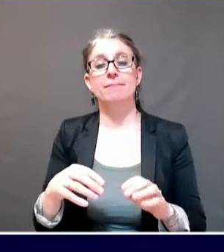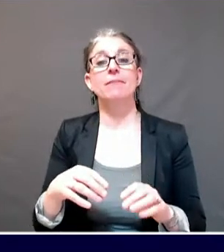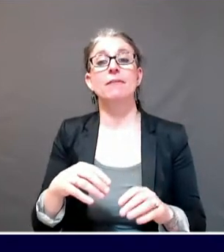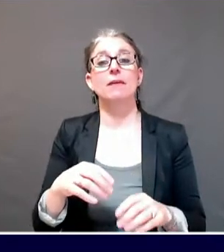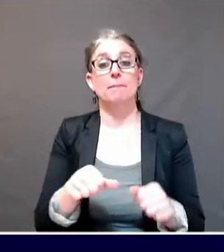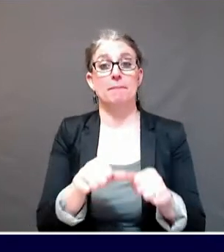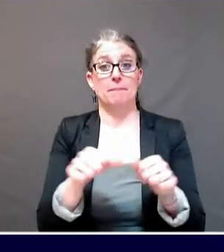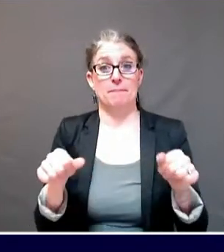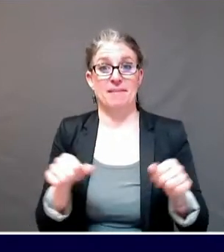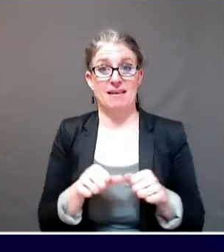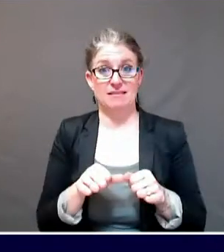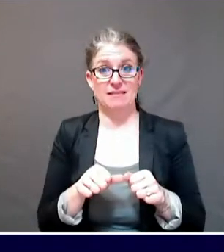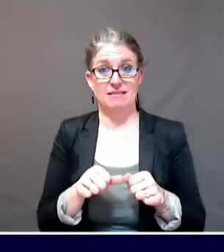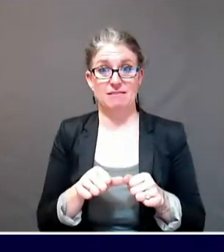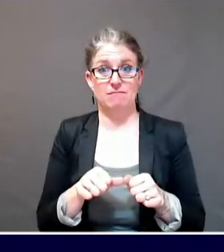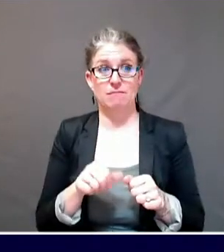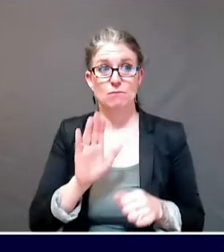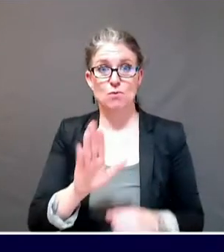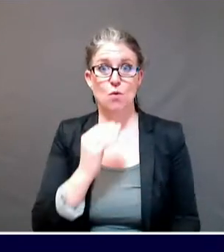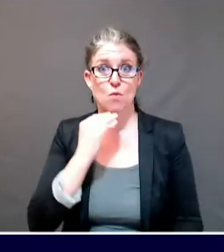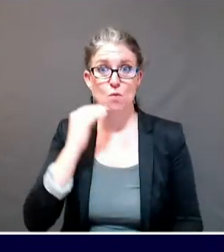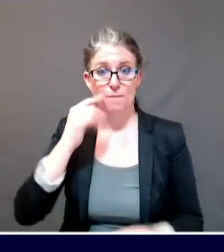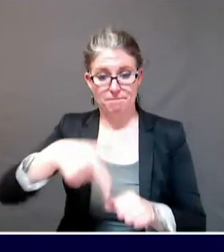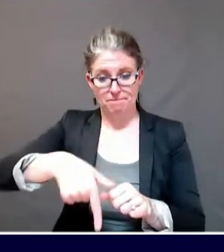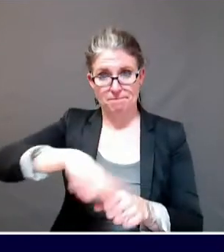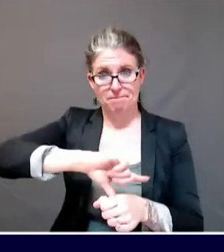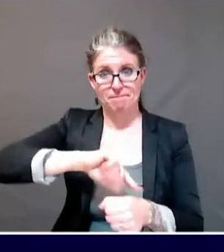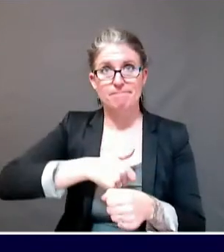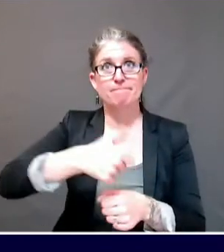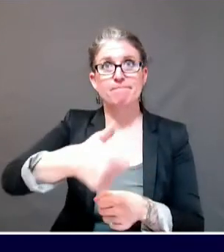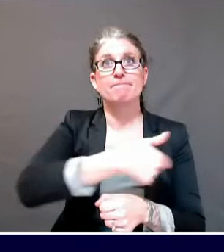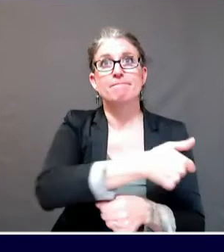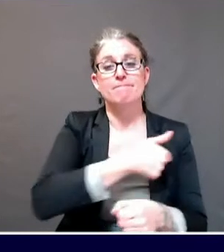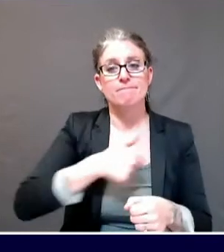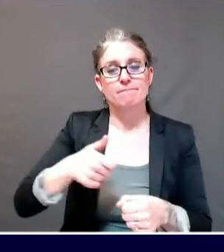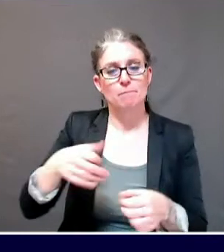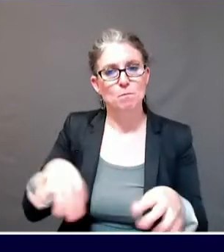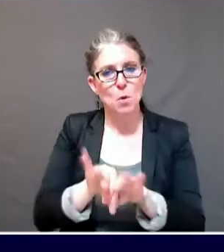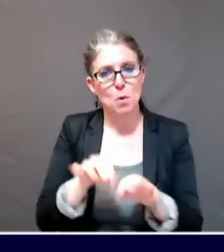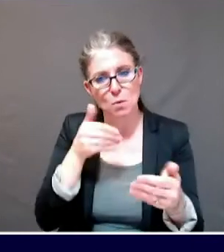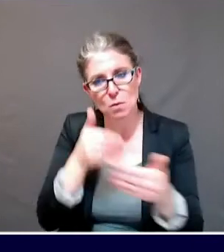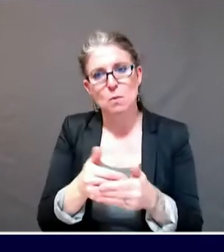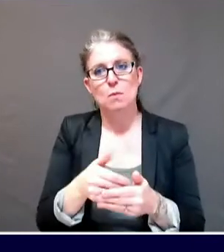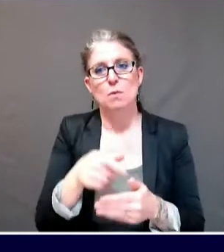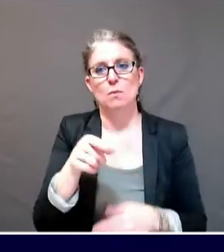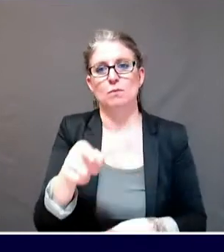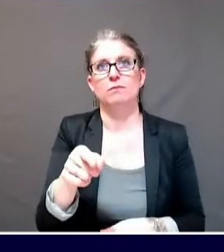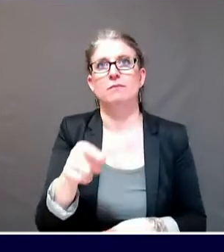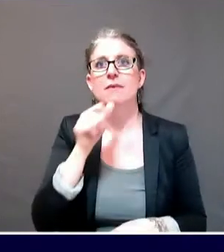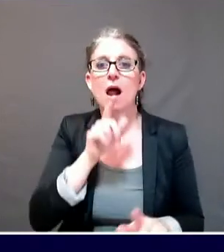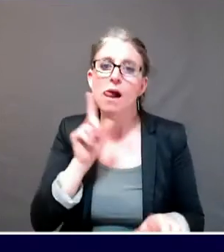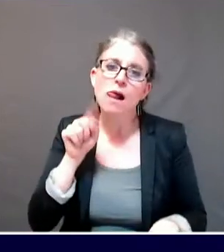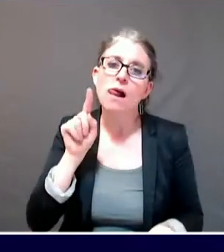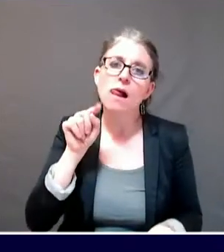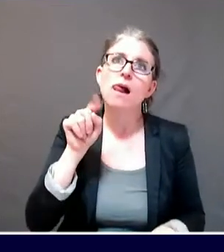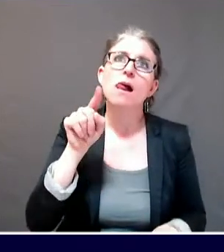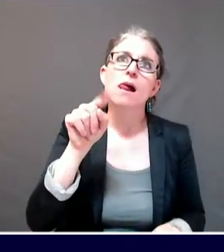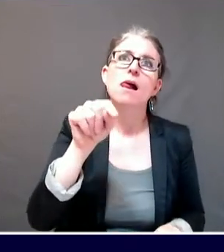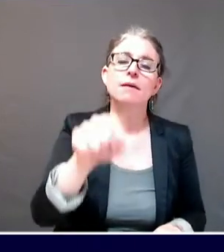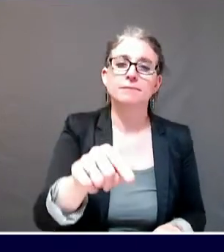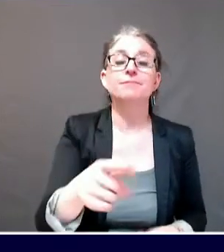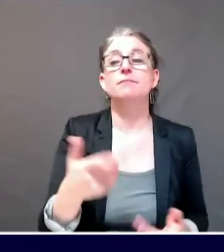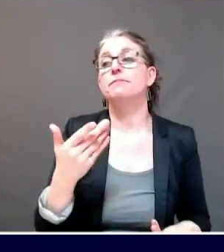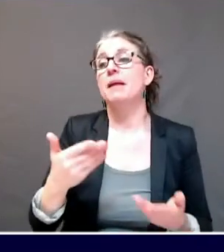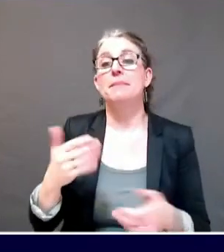is the most accessible to you is to going to your neighborhood pharmacy for your vaccination, most likely you'll use